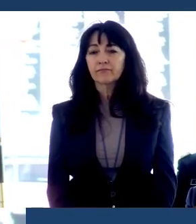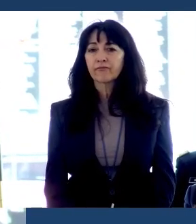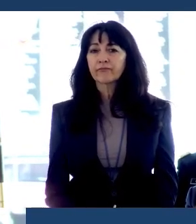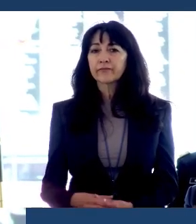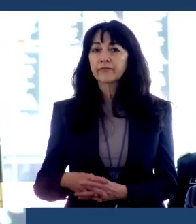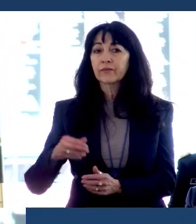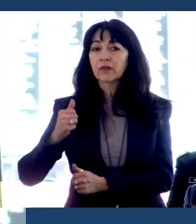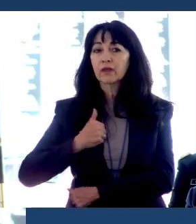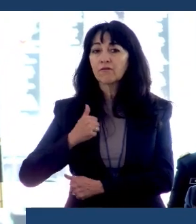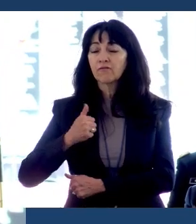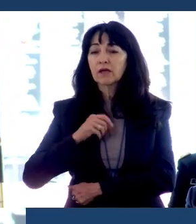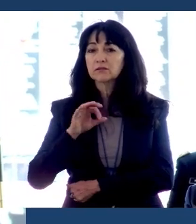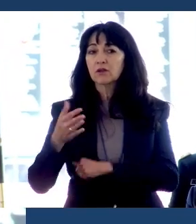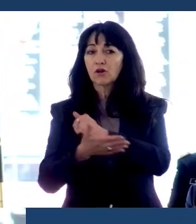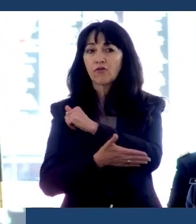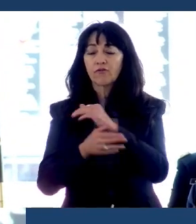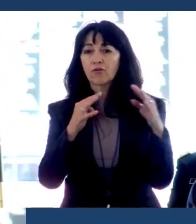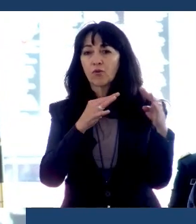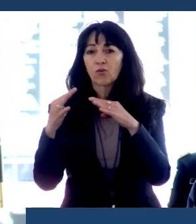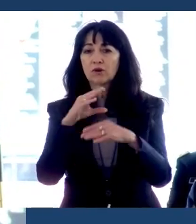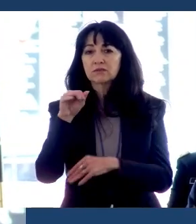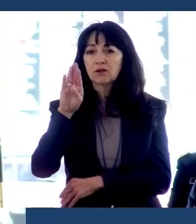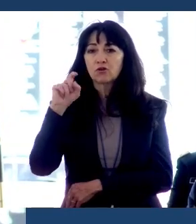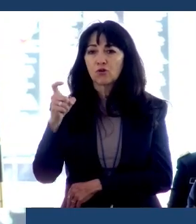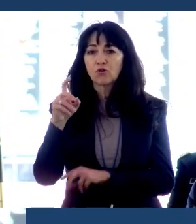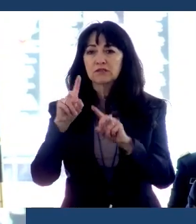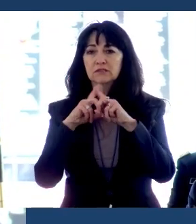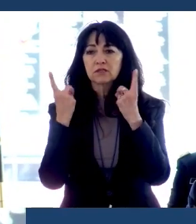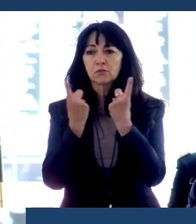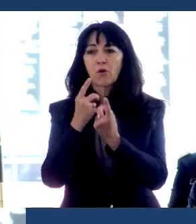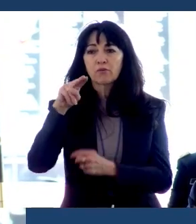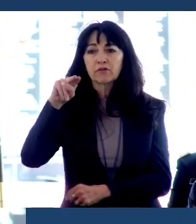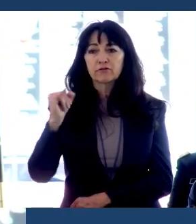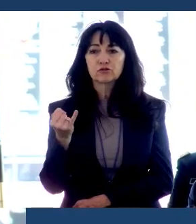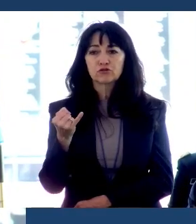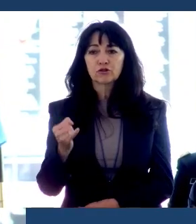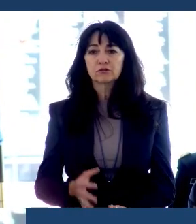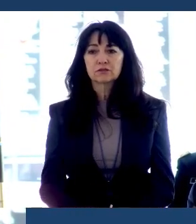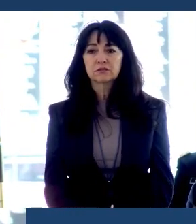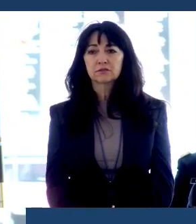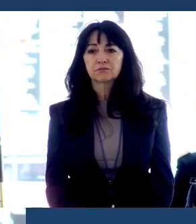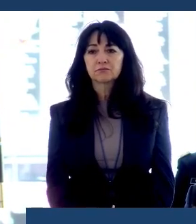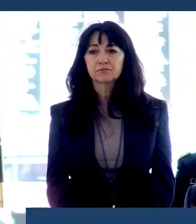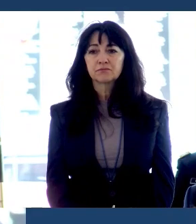Veterans of Foreign Wars and Auxiliary Department of New Jersey.